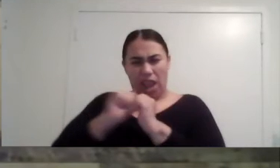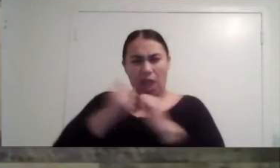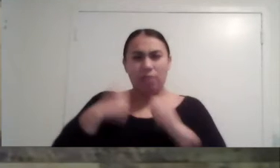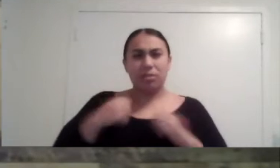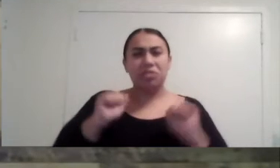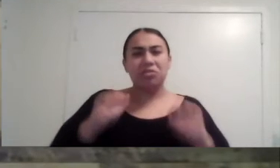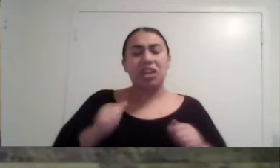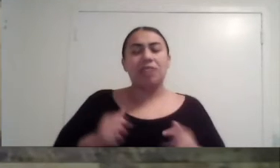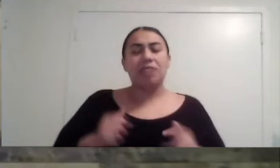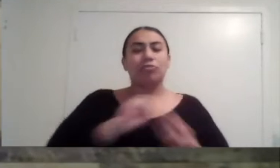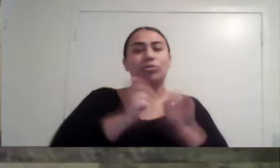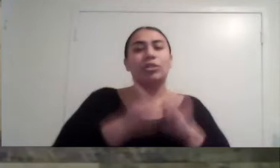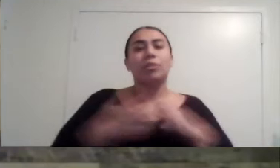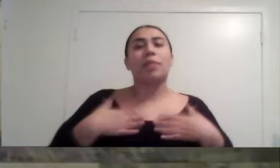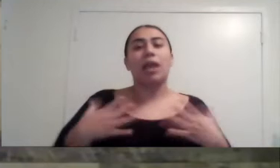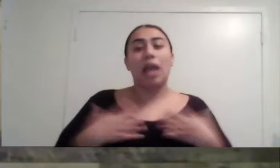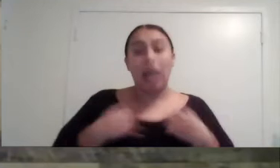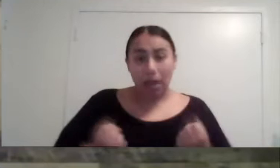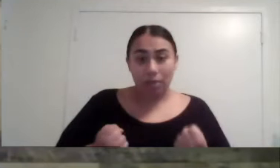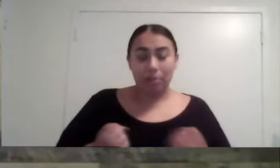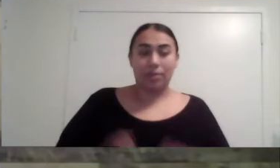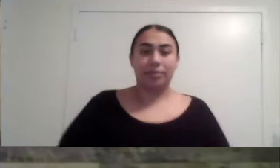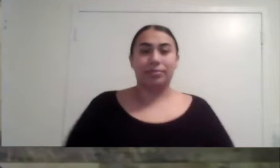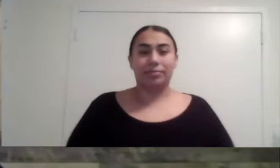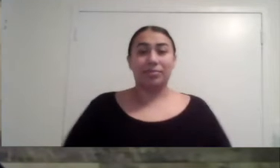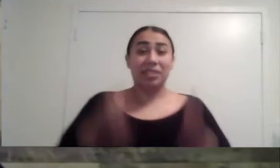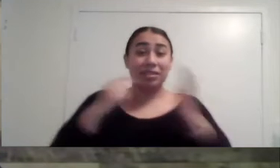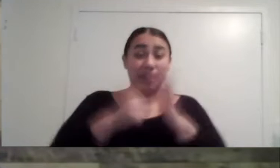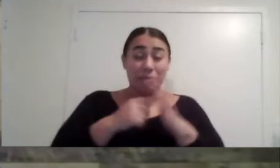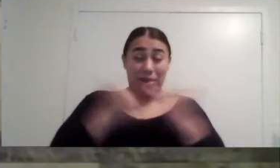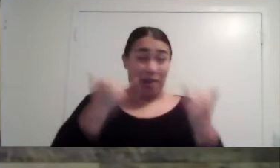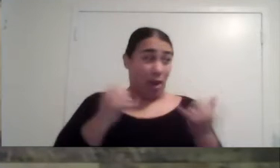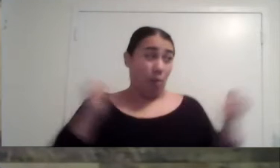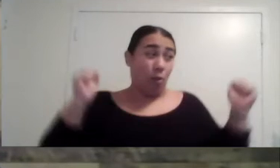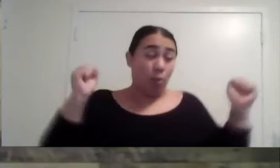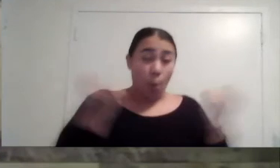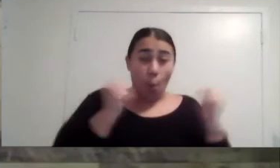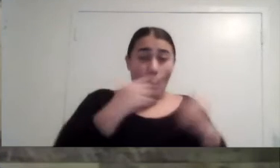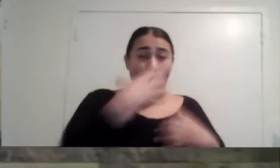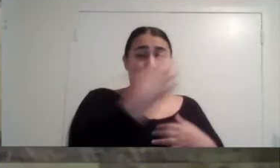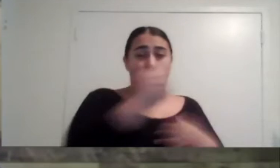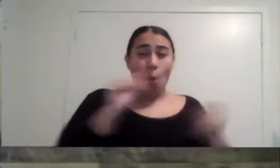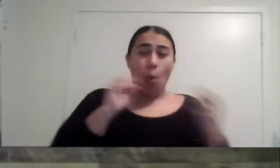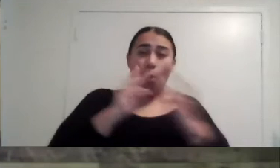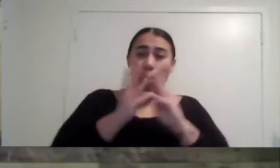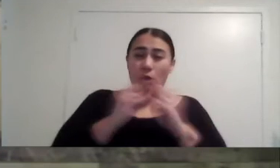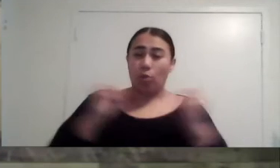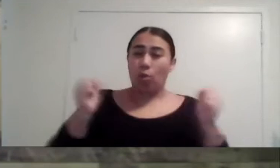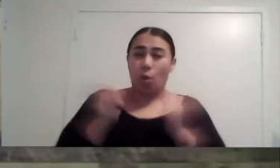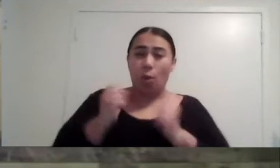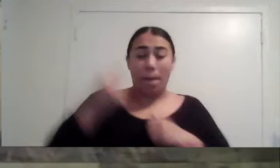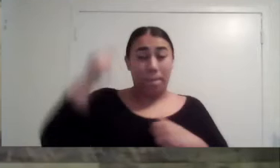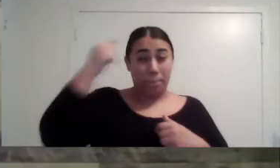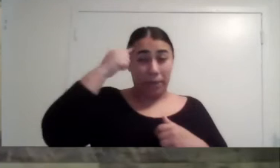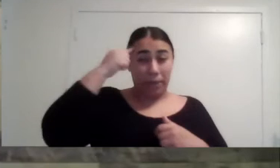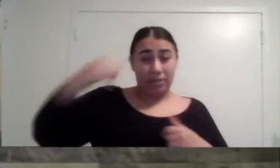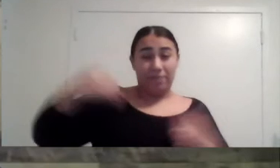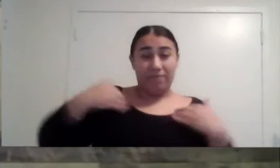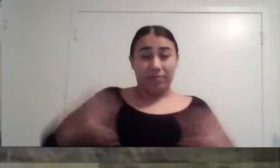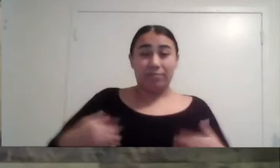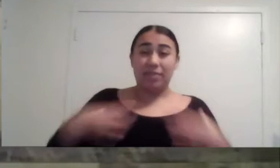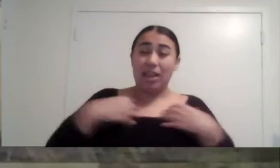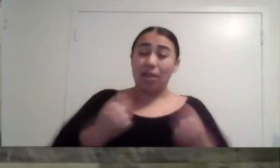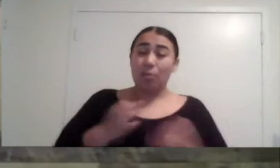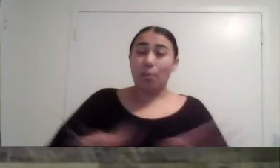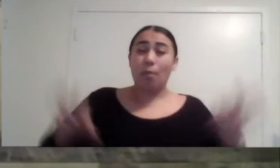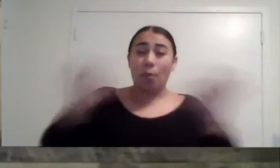range of topics that apply to our overall health. As the weather gets colder and the days become shorter, mental and